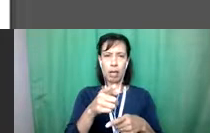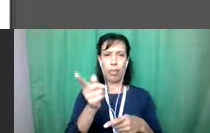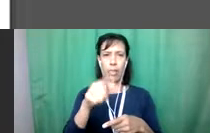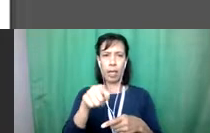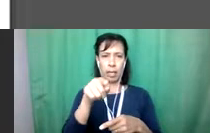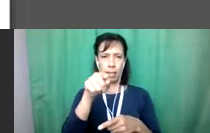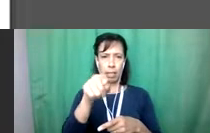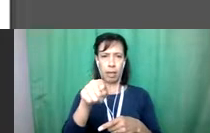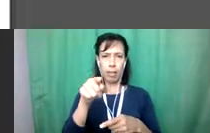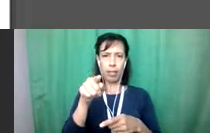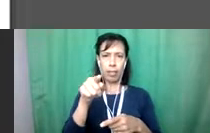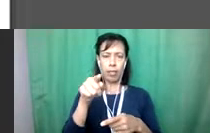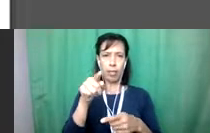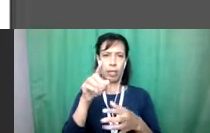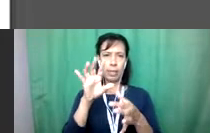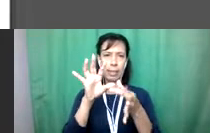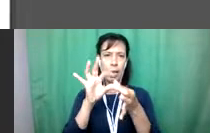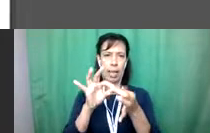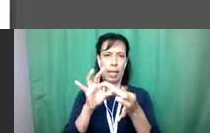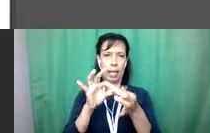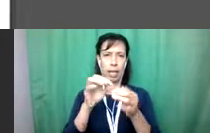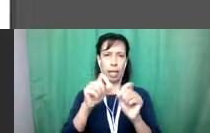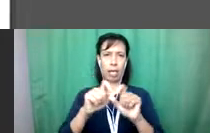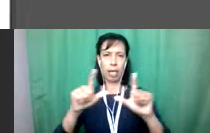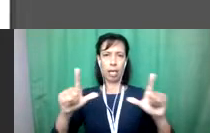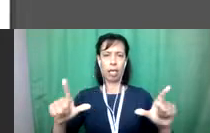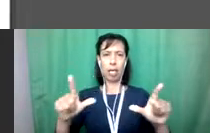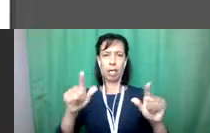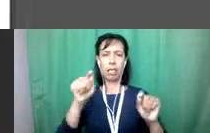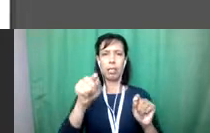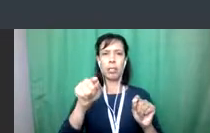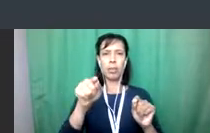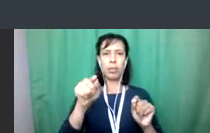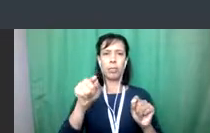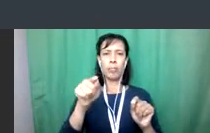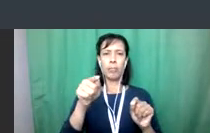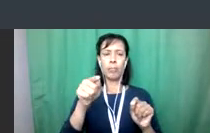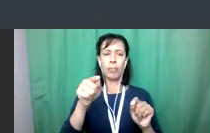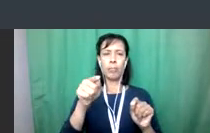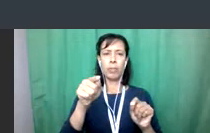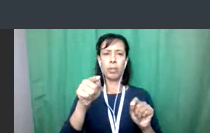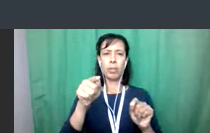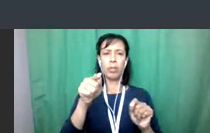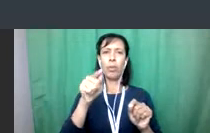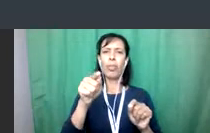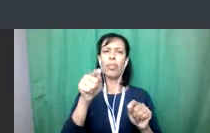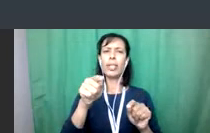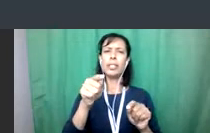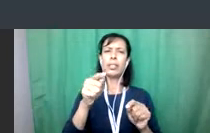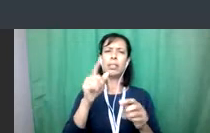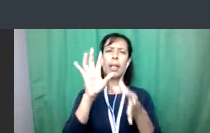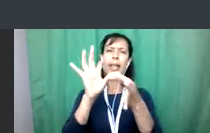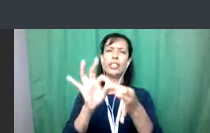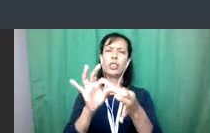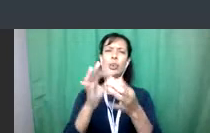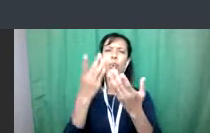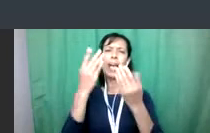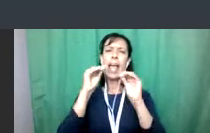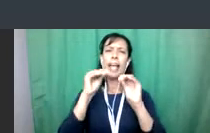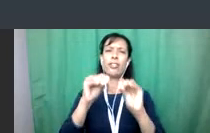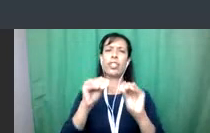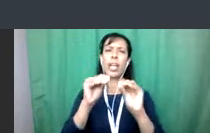this link is a link directly into the Education Journal database. So you're going to need to